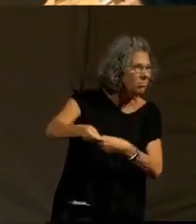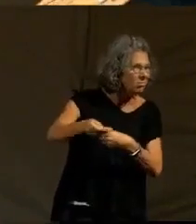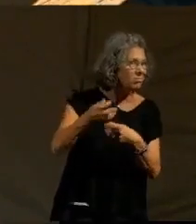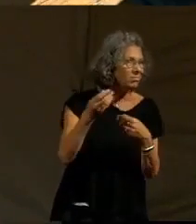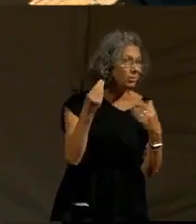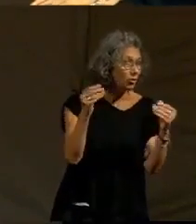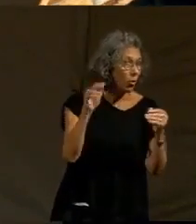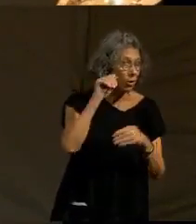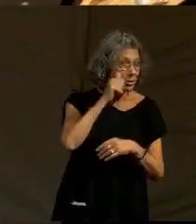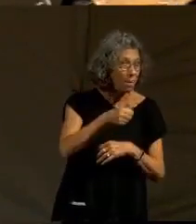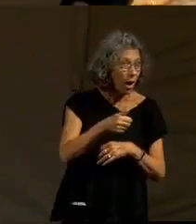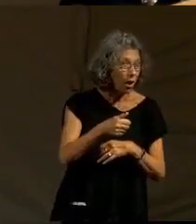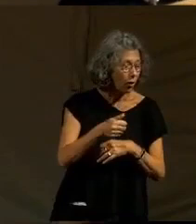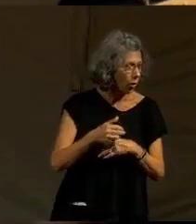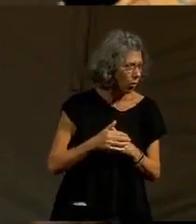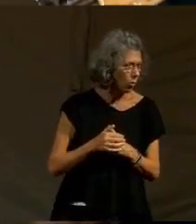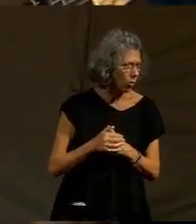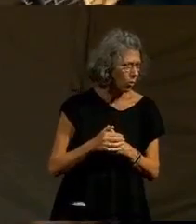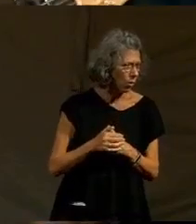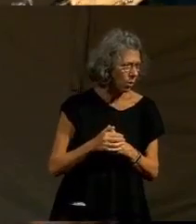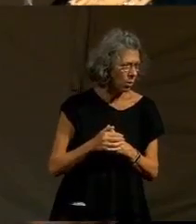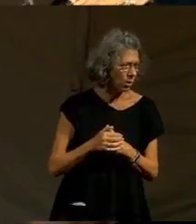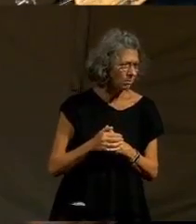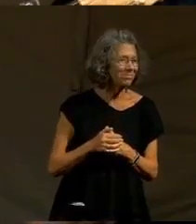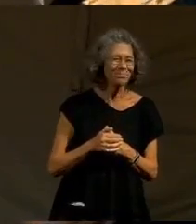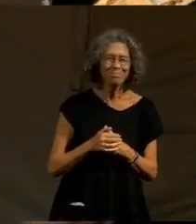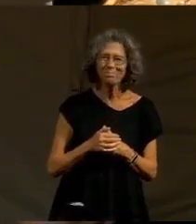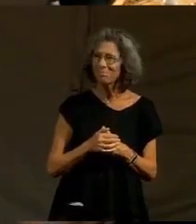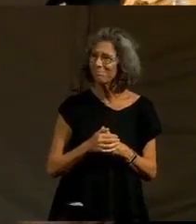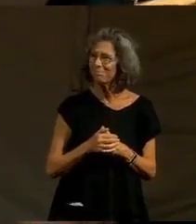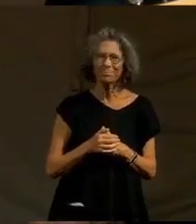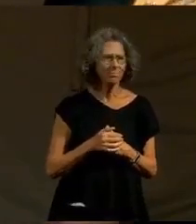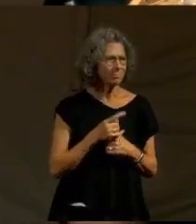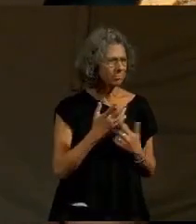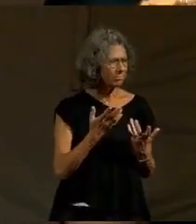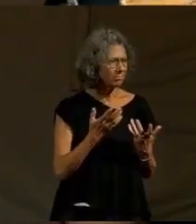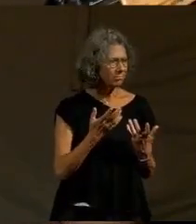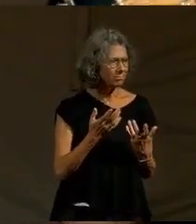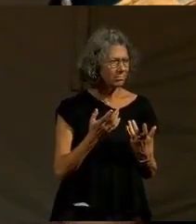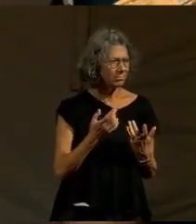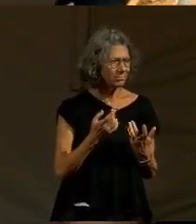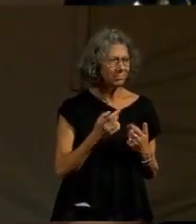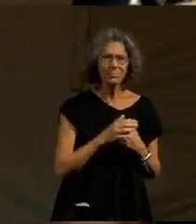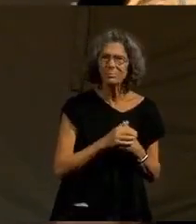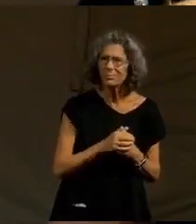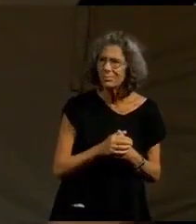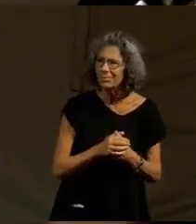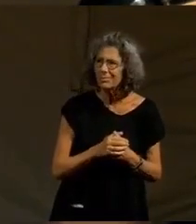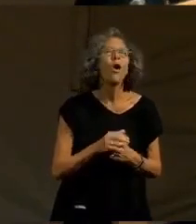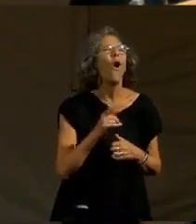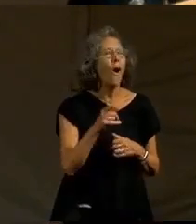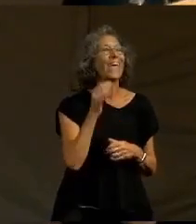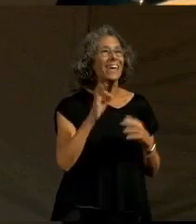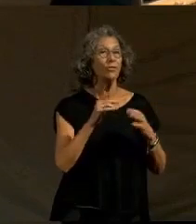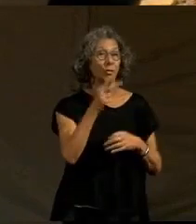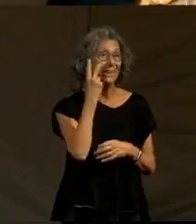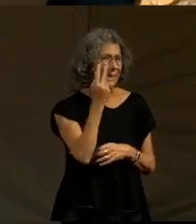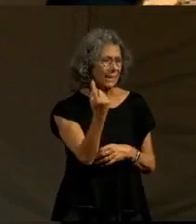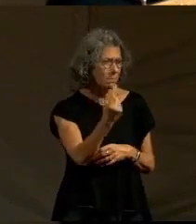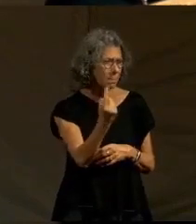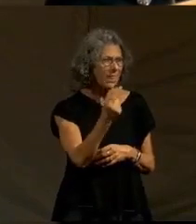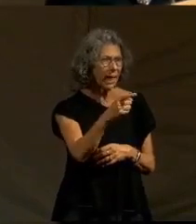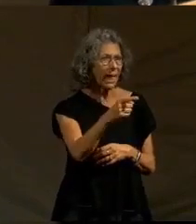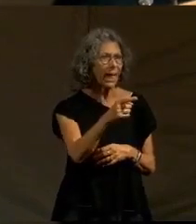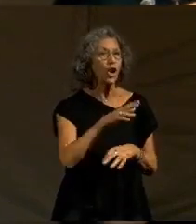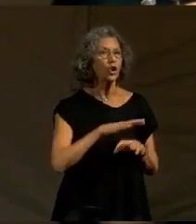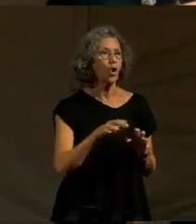fool. I thought, what does that mean? If you see something you like, don't act like you like it. Don't